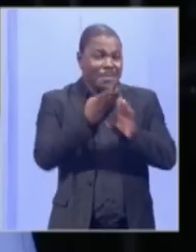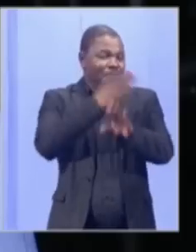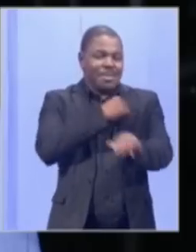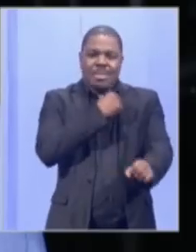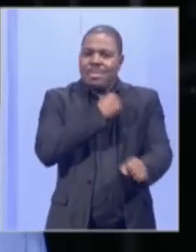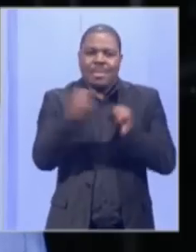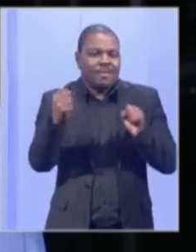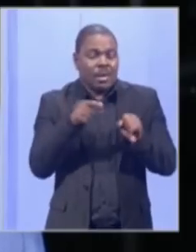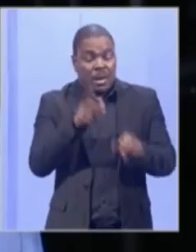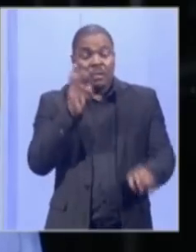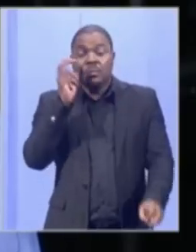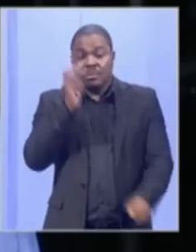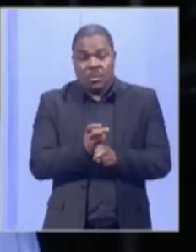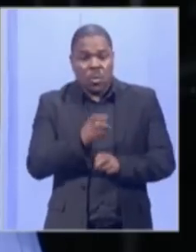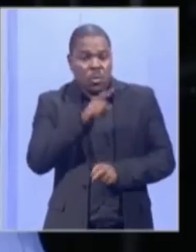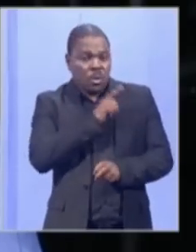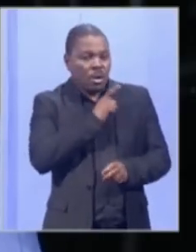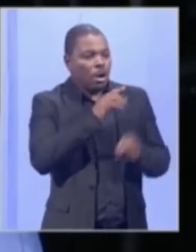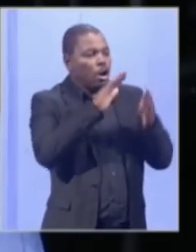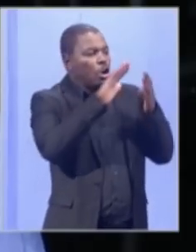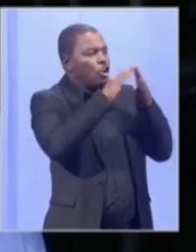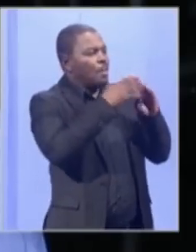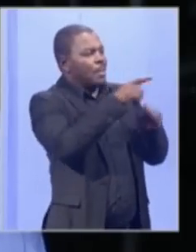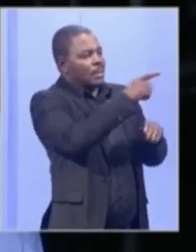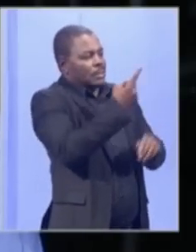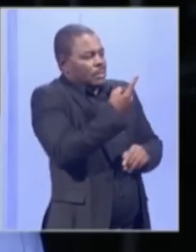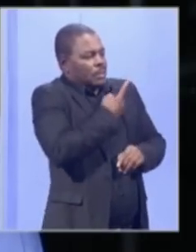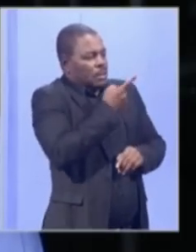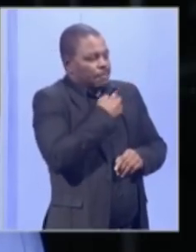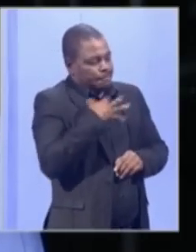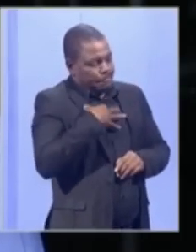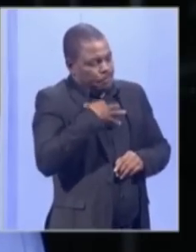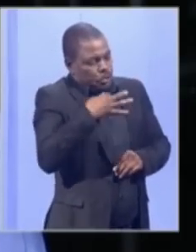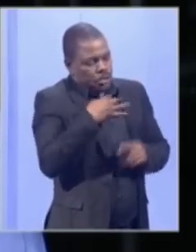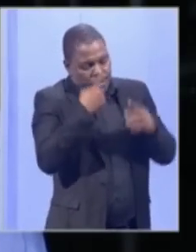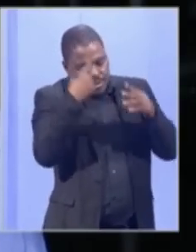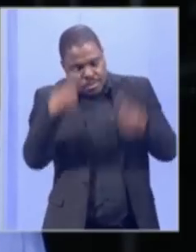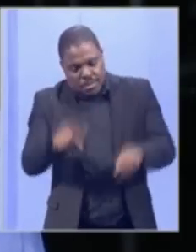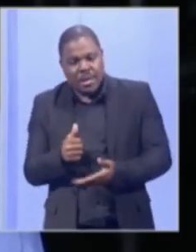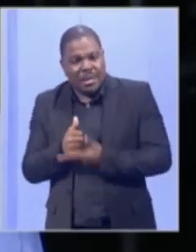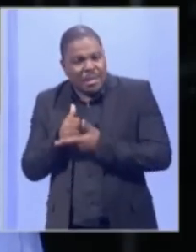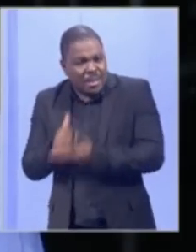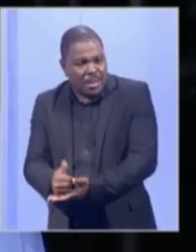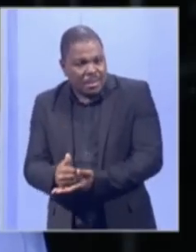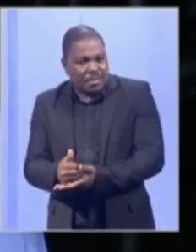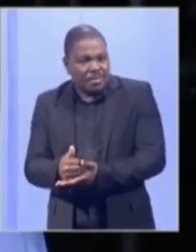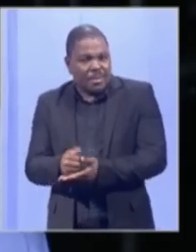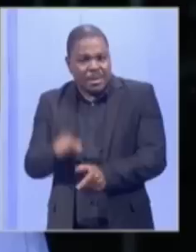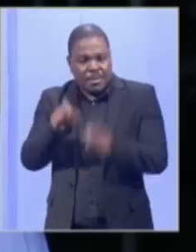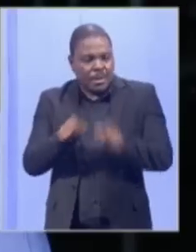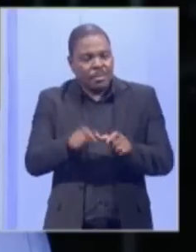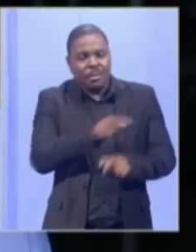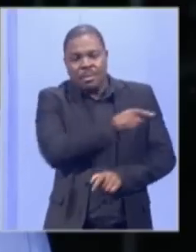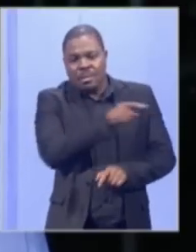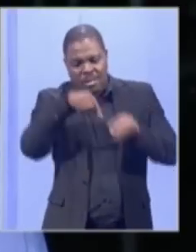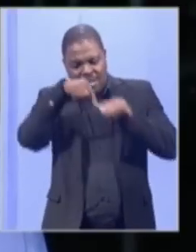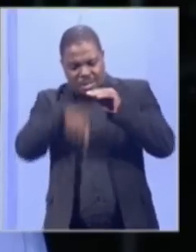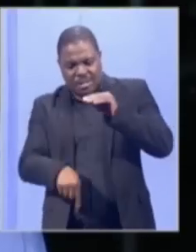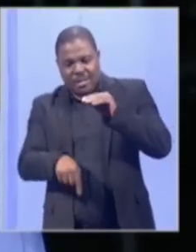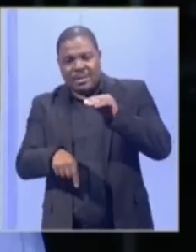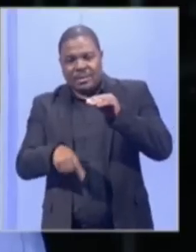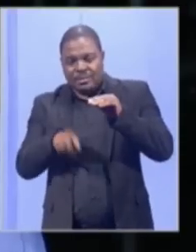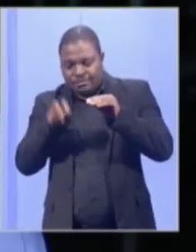bona baagi ba tsa dikgato tse dintseng jaana gore re batla gore re thuse re tla ithaopa gore re batle